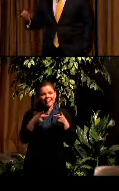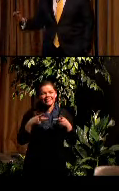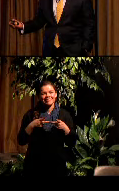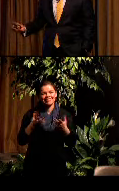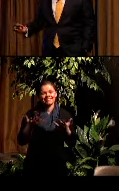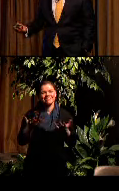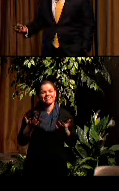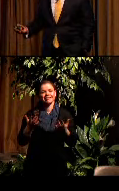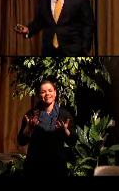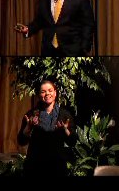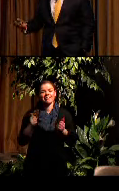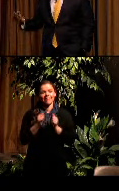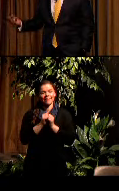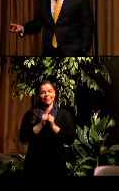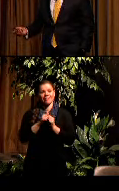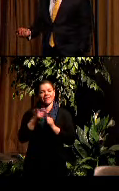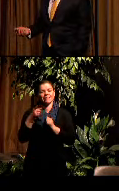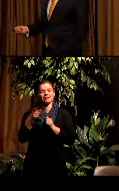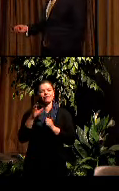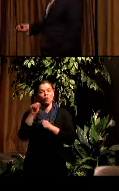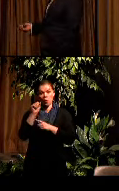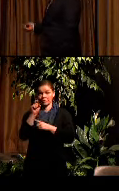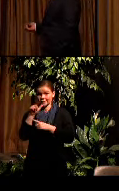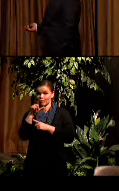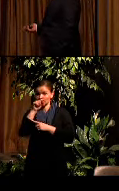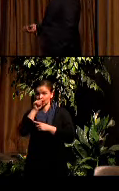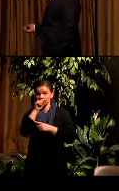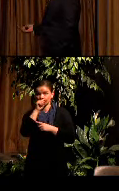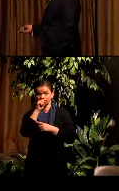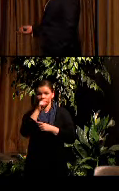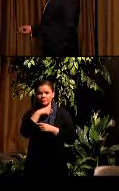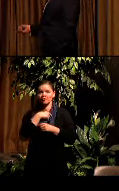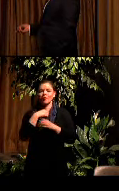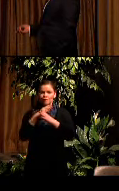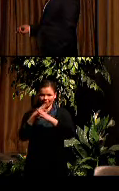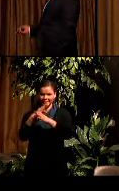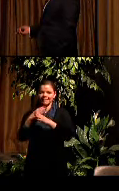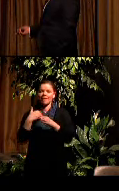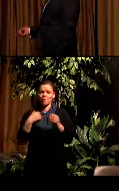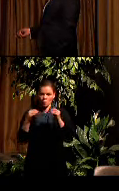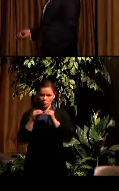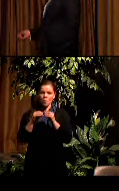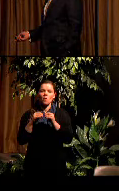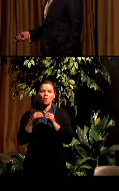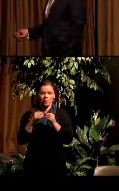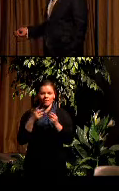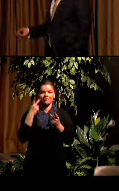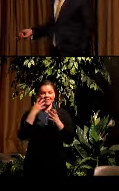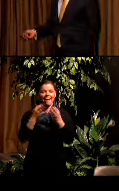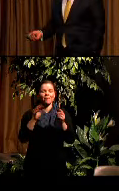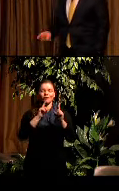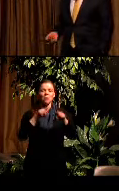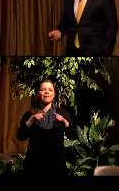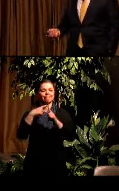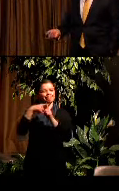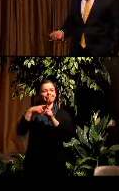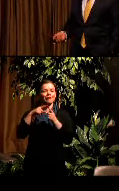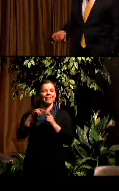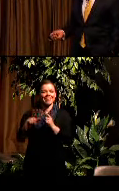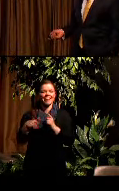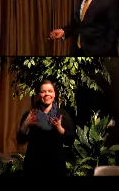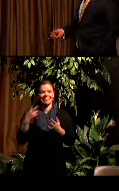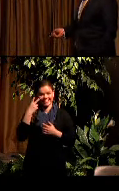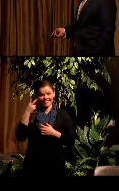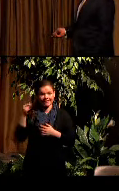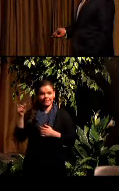And so we've seen the responses to these sorts of management. So we're seeing species like the common eider and the Harriman's gulls